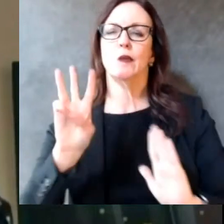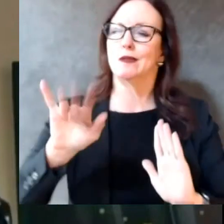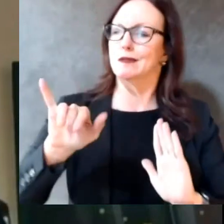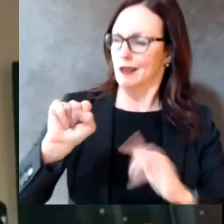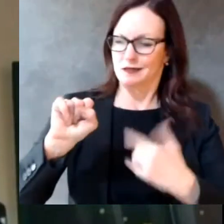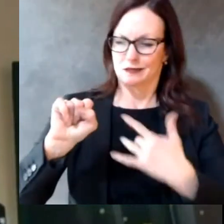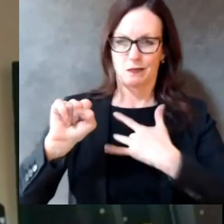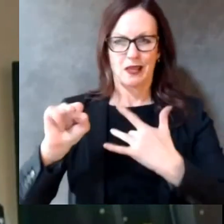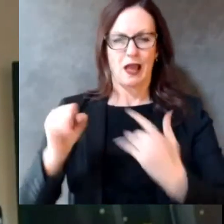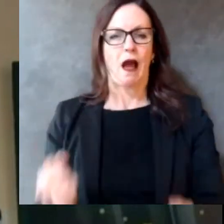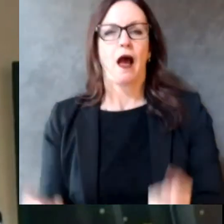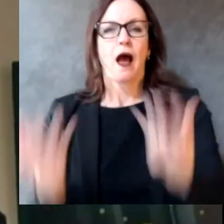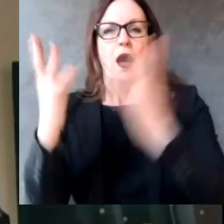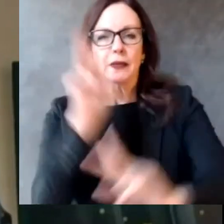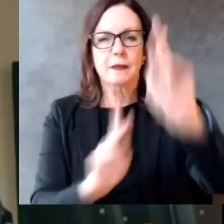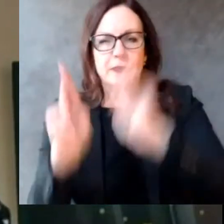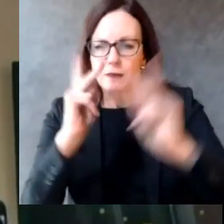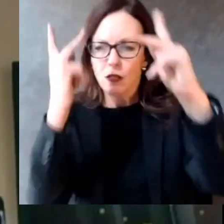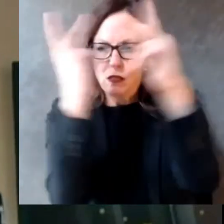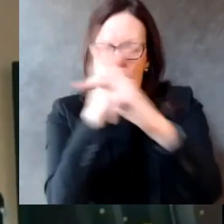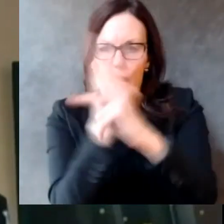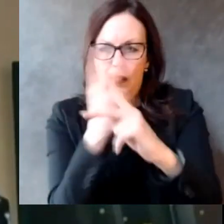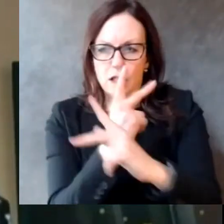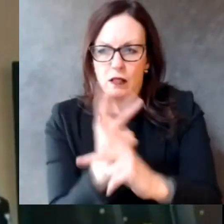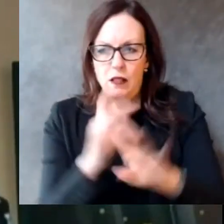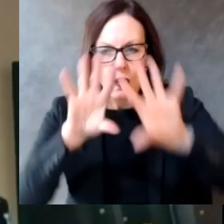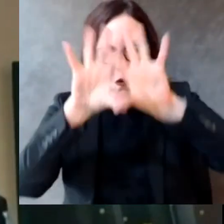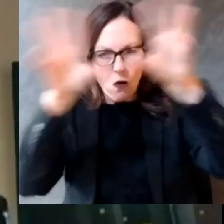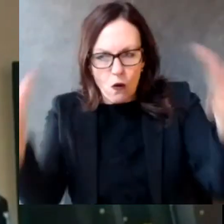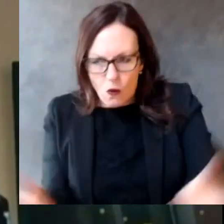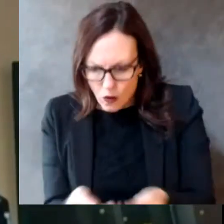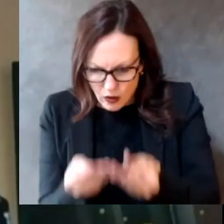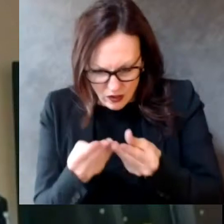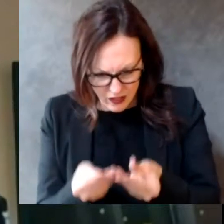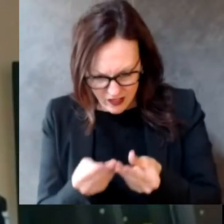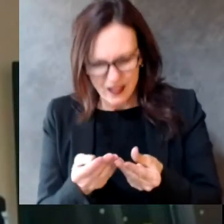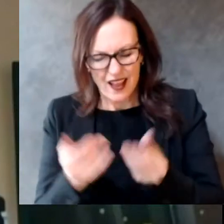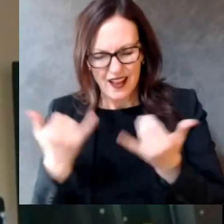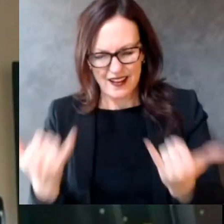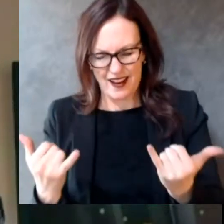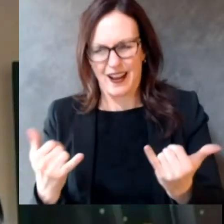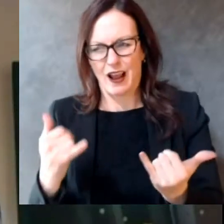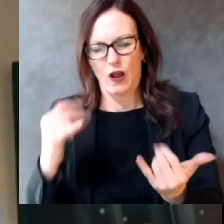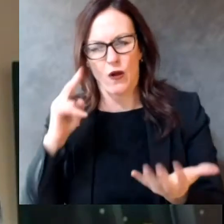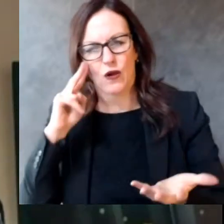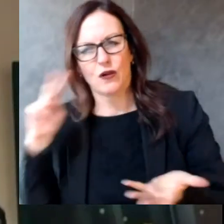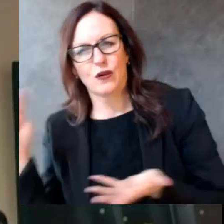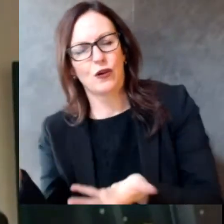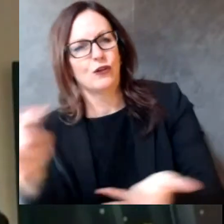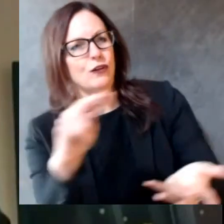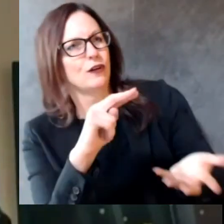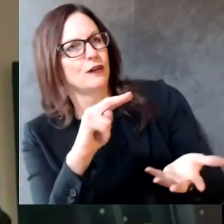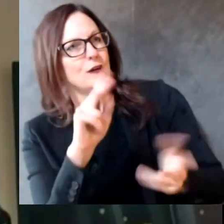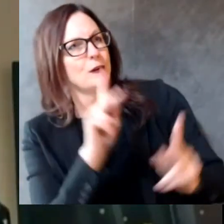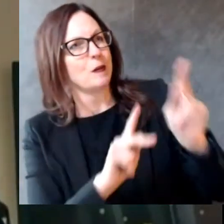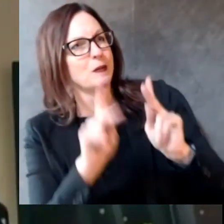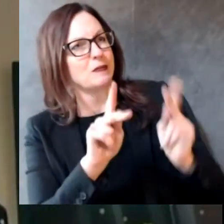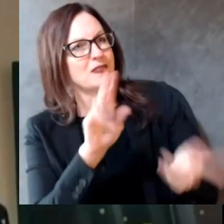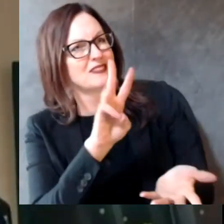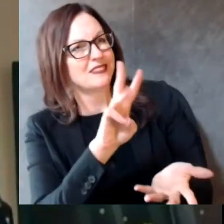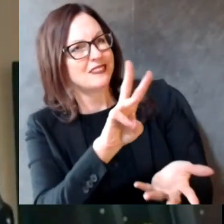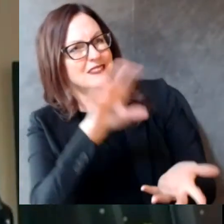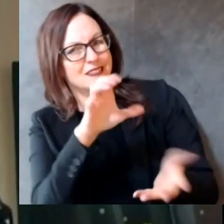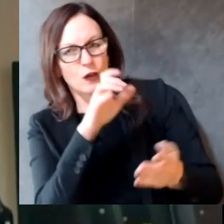more theoretical or symbolic than real and tangible. But for the daughter